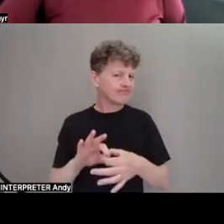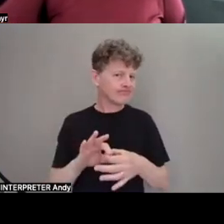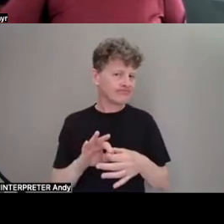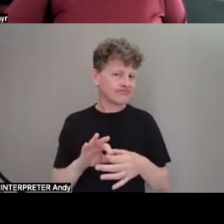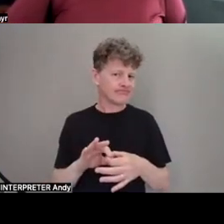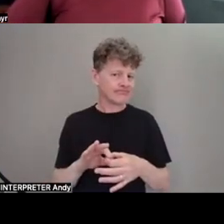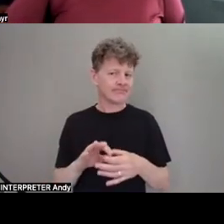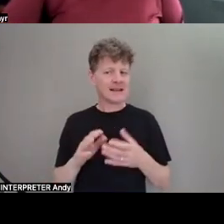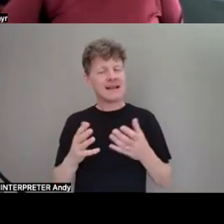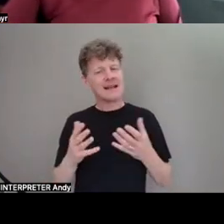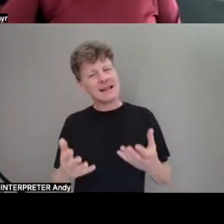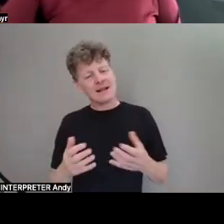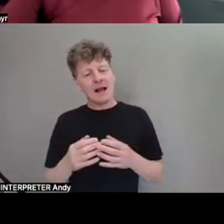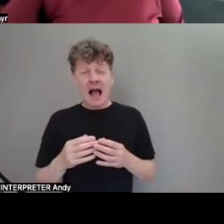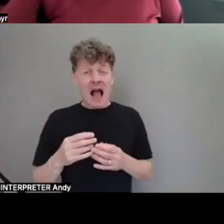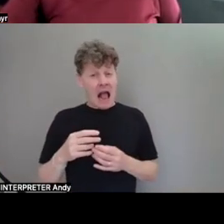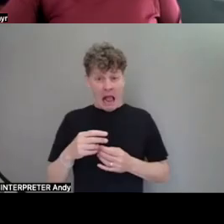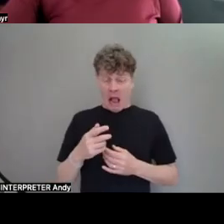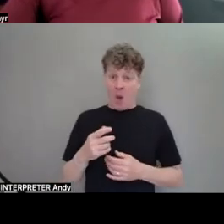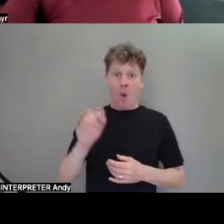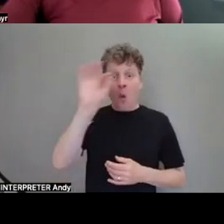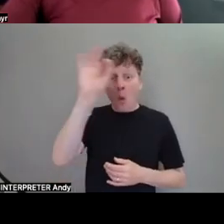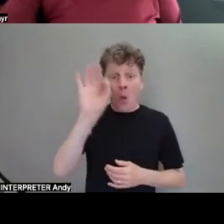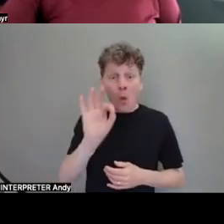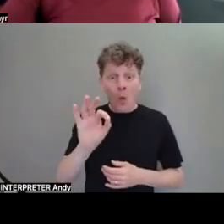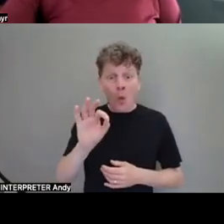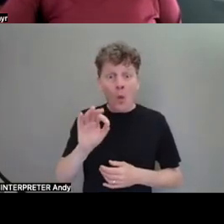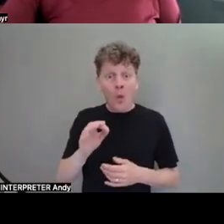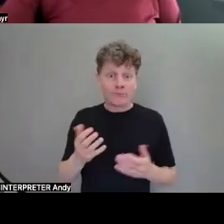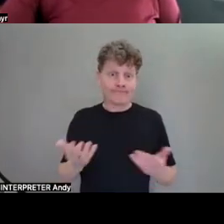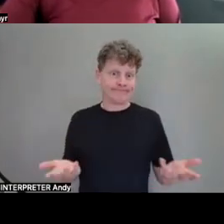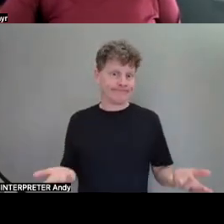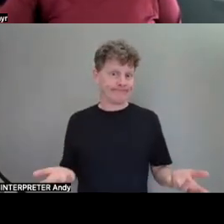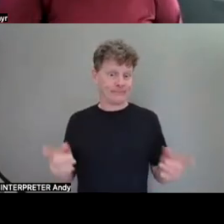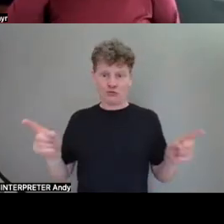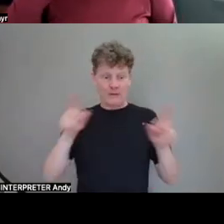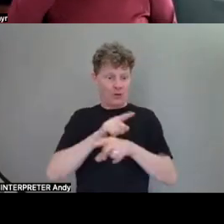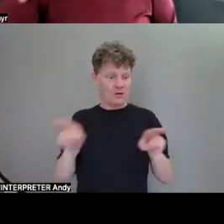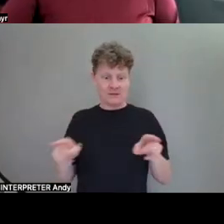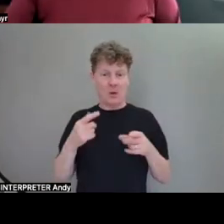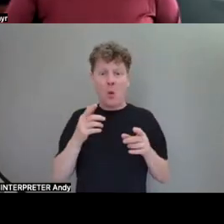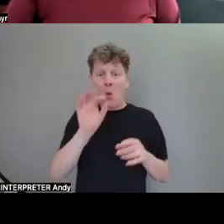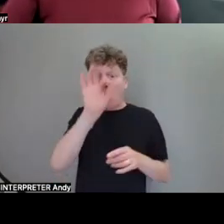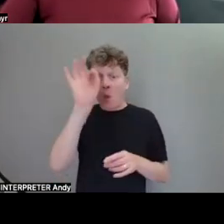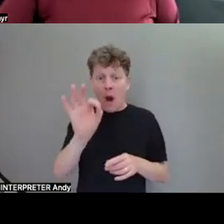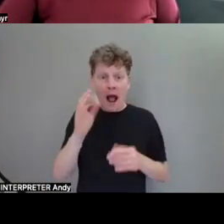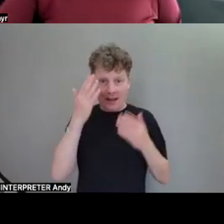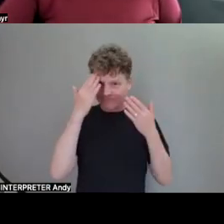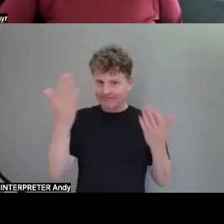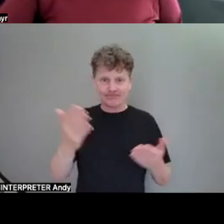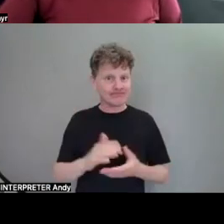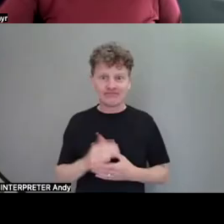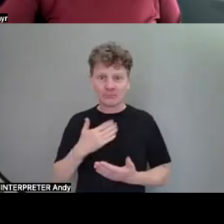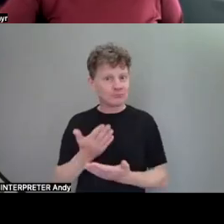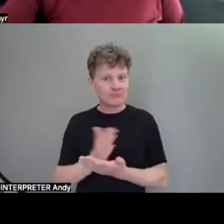And not quite clear as to why this reversal happens here. It may be